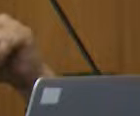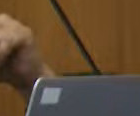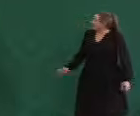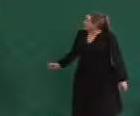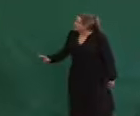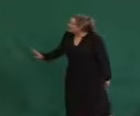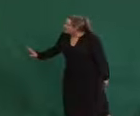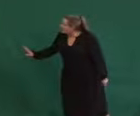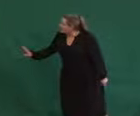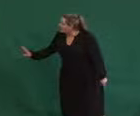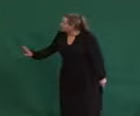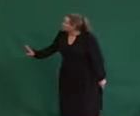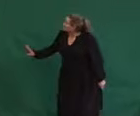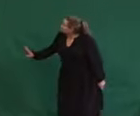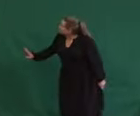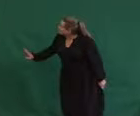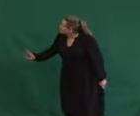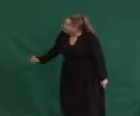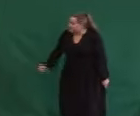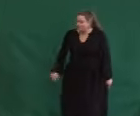Thank you, Aisha.